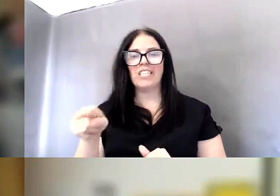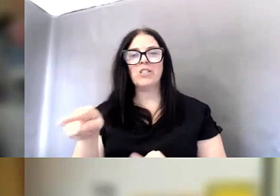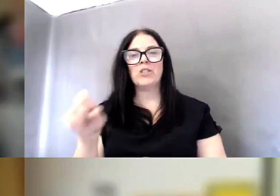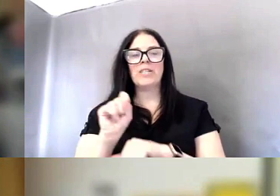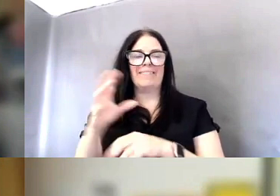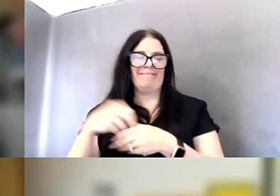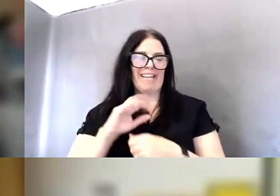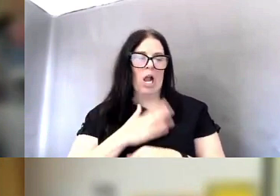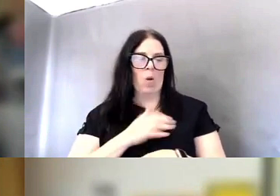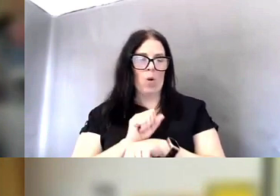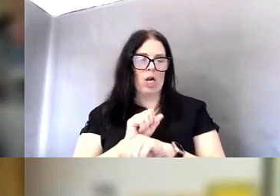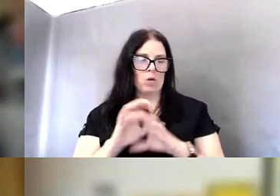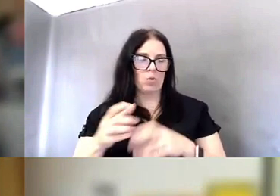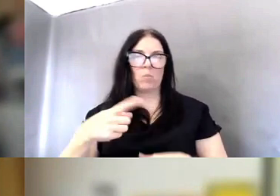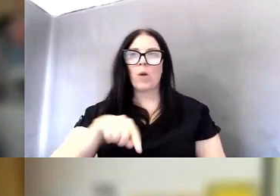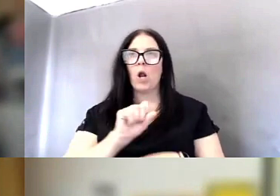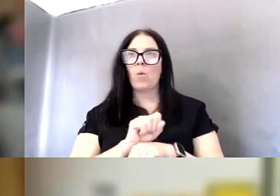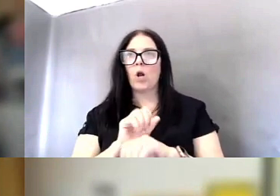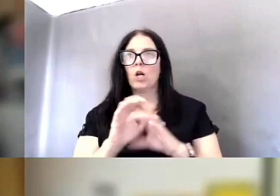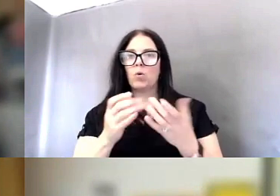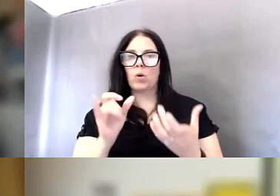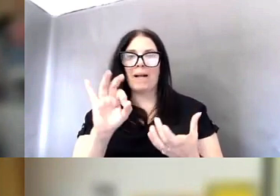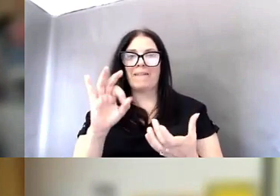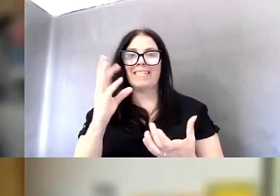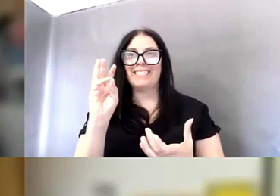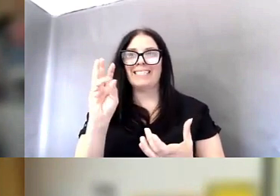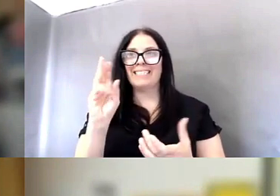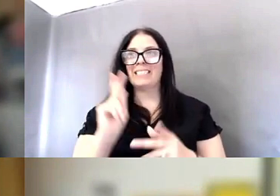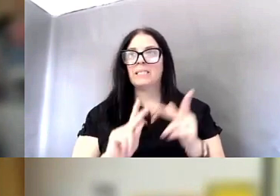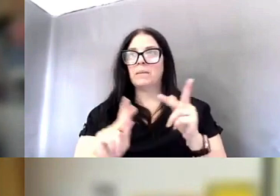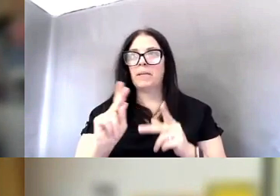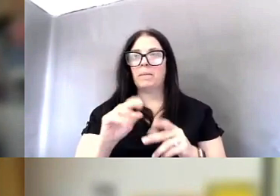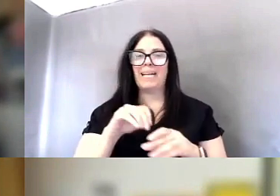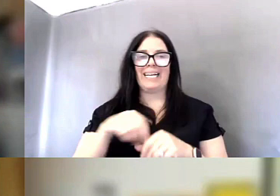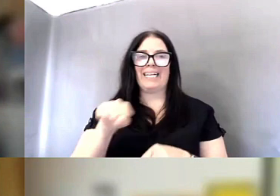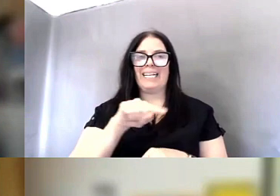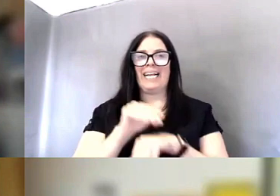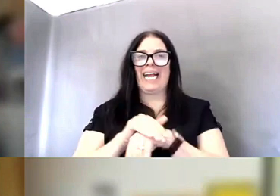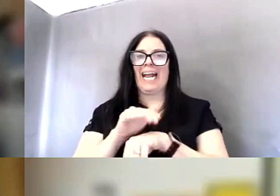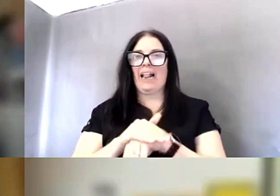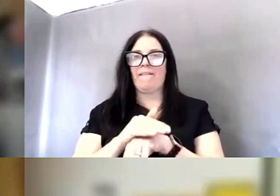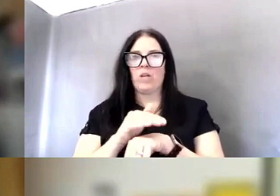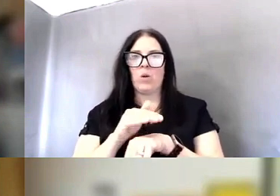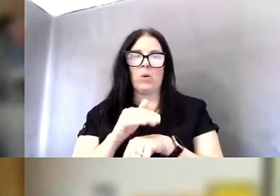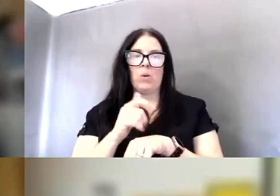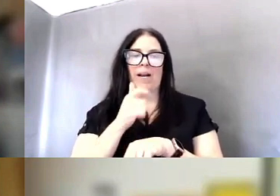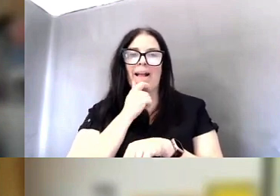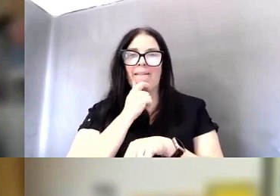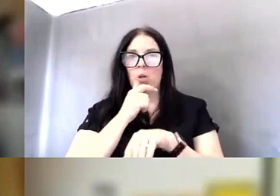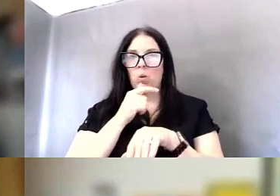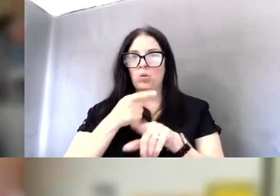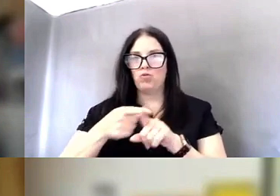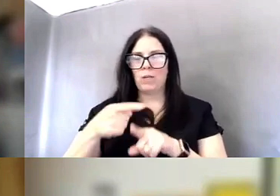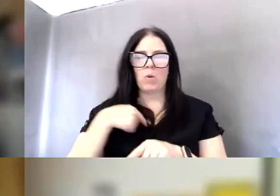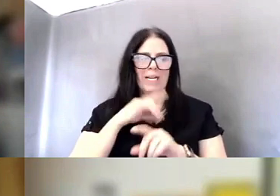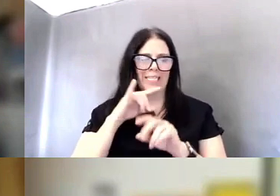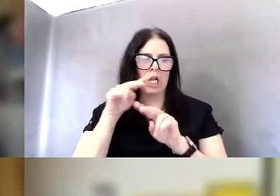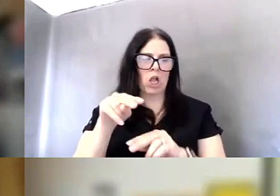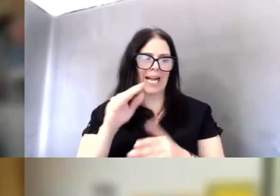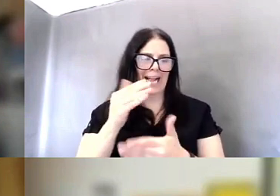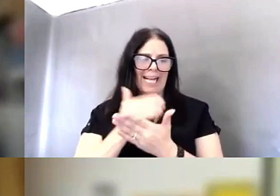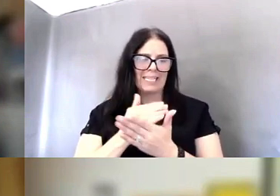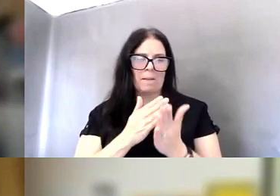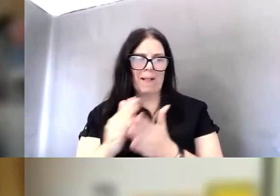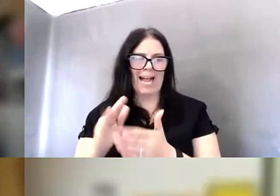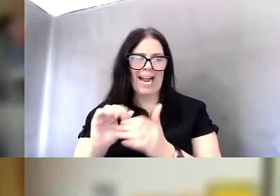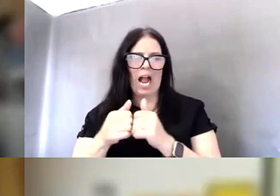group. So we're a working group of six people in the Anglophone stream, and we looked at the notion of lesson planning